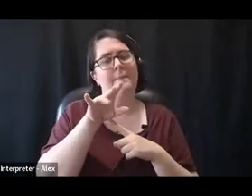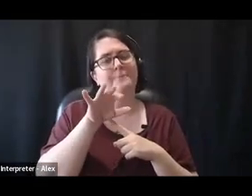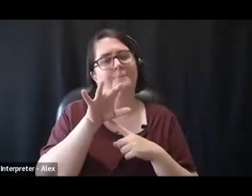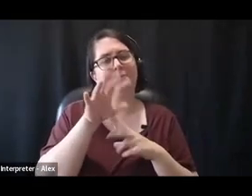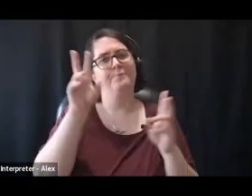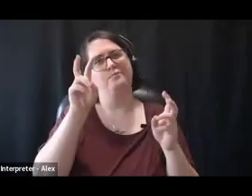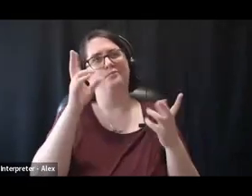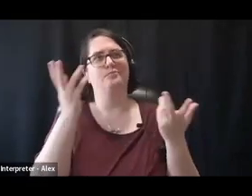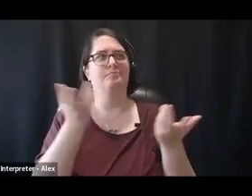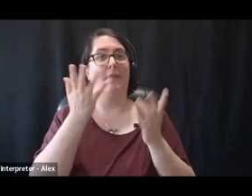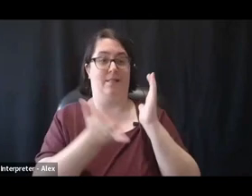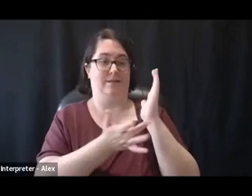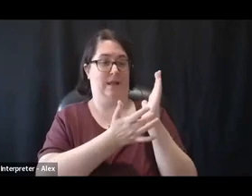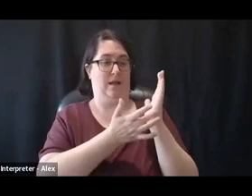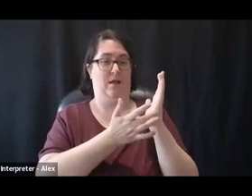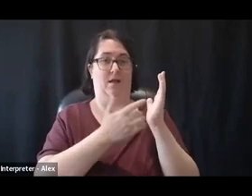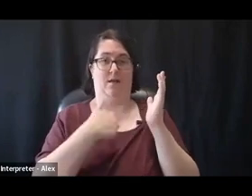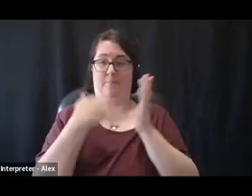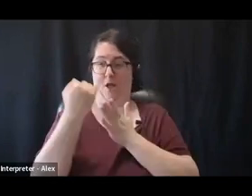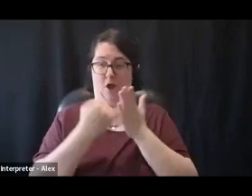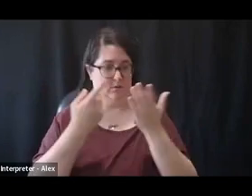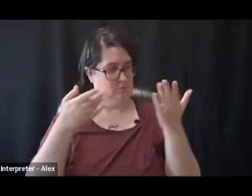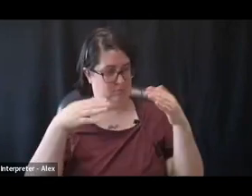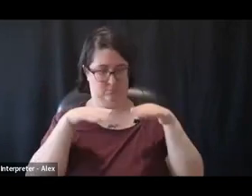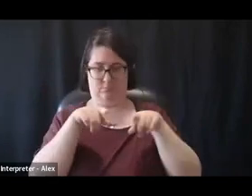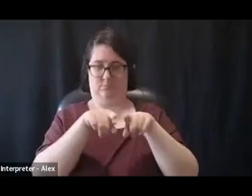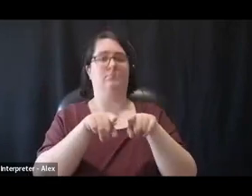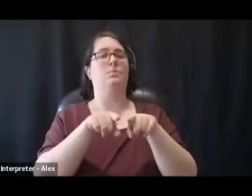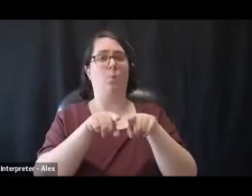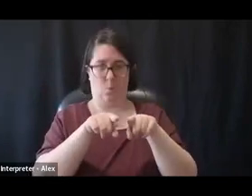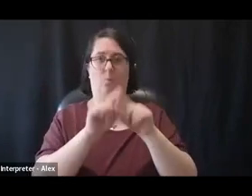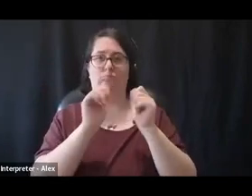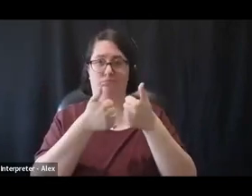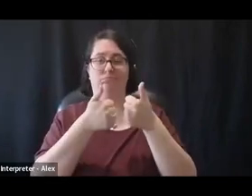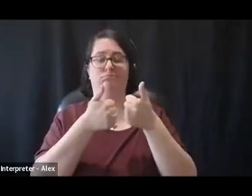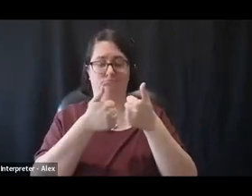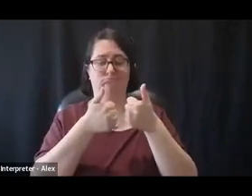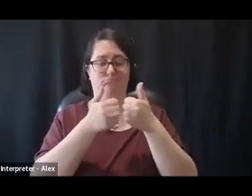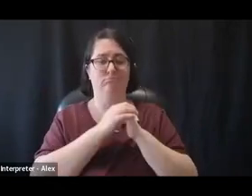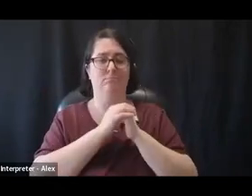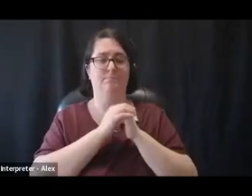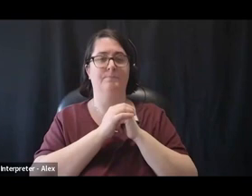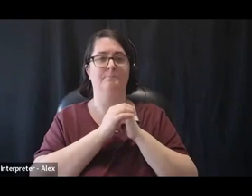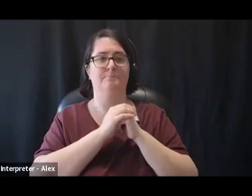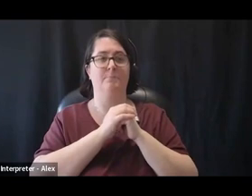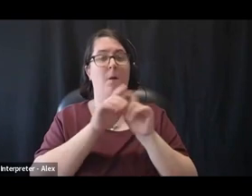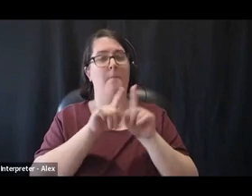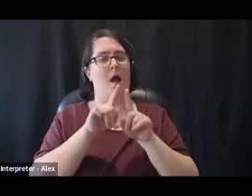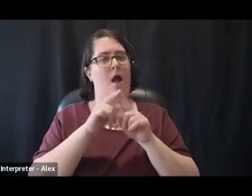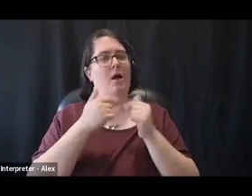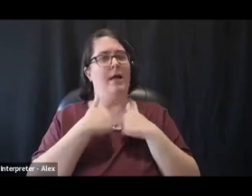the tech has aligned very much with my artistic practice as well. I'm very